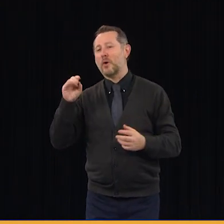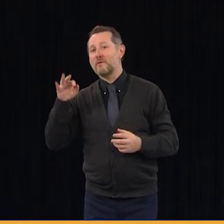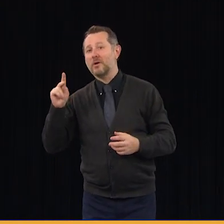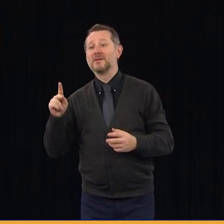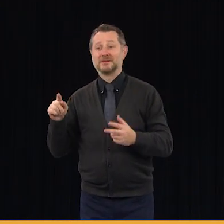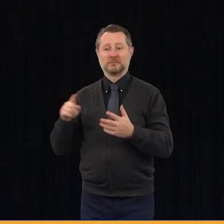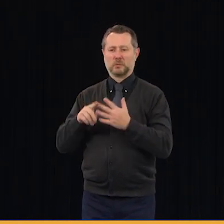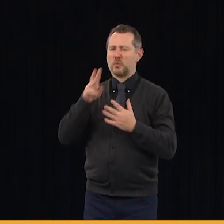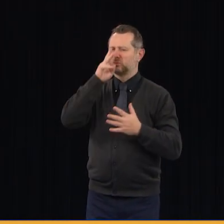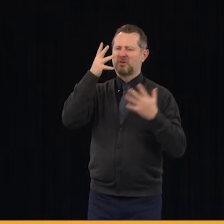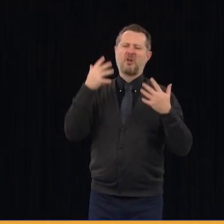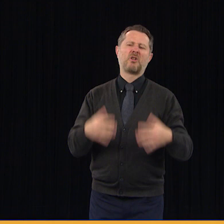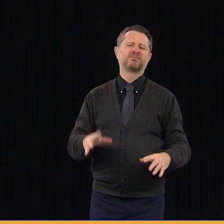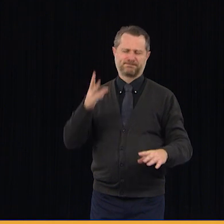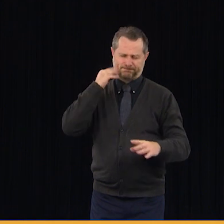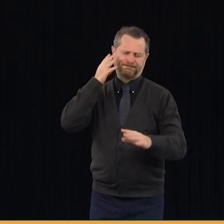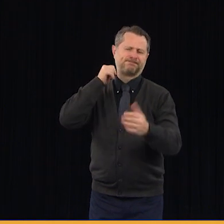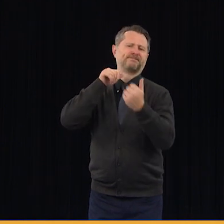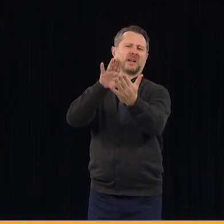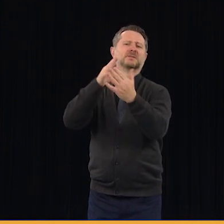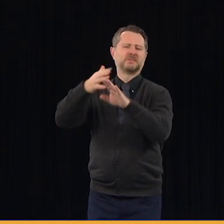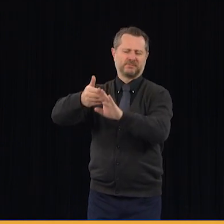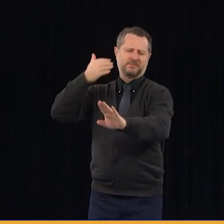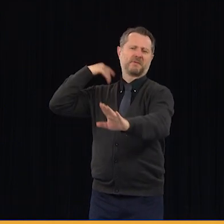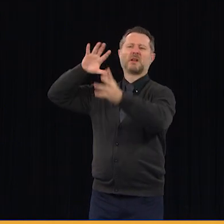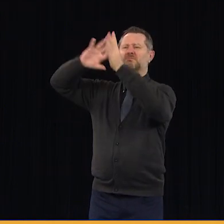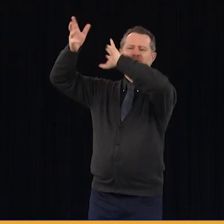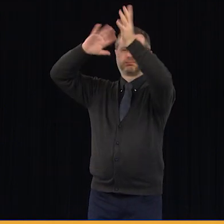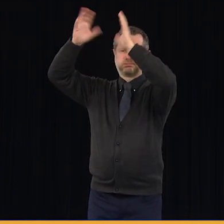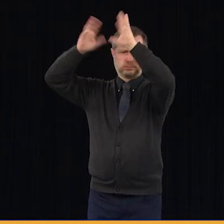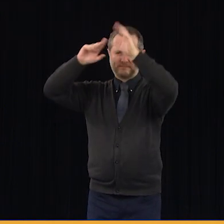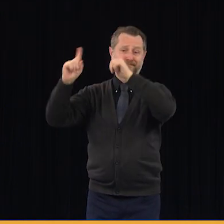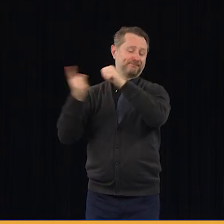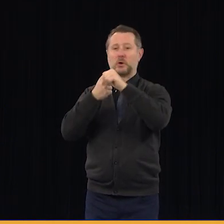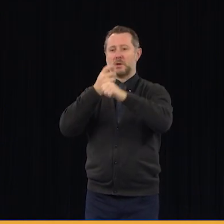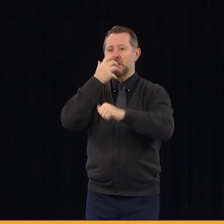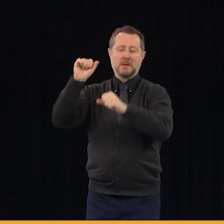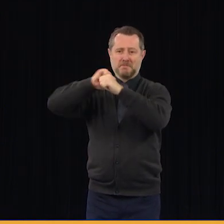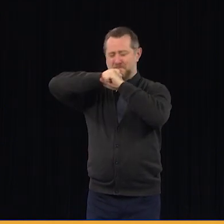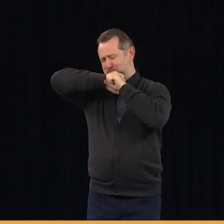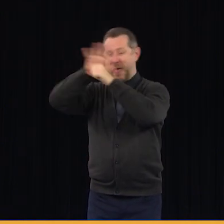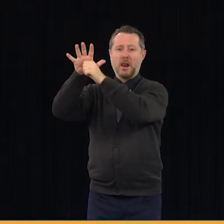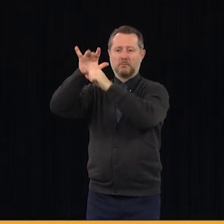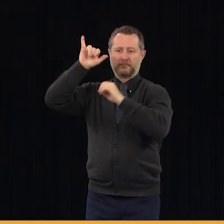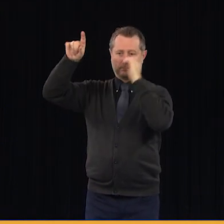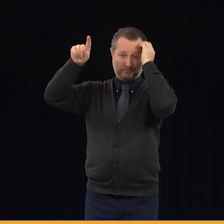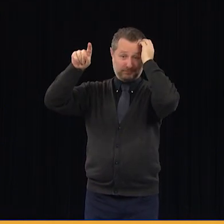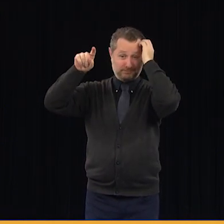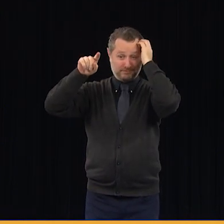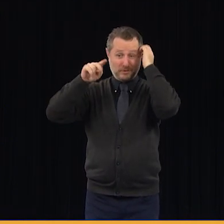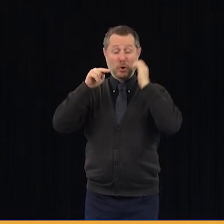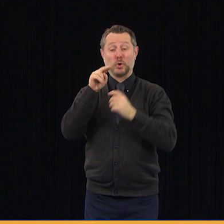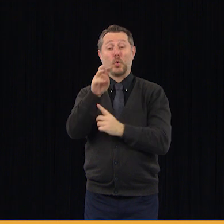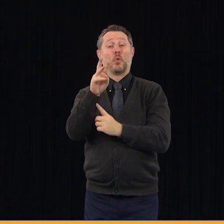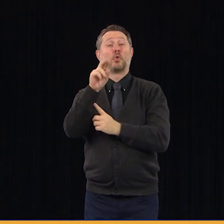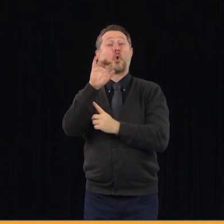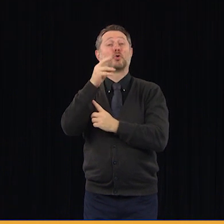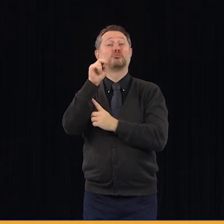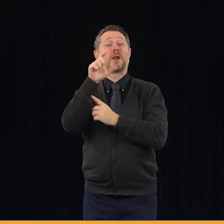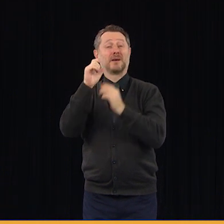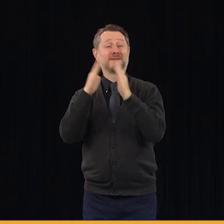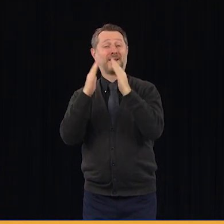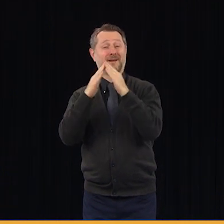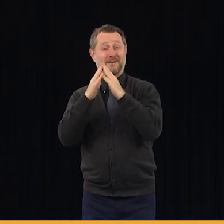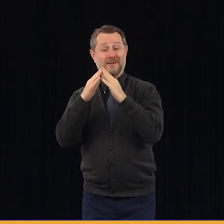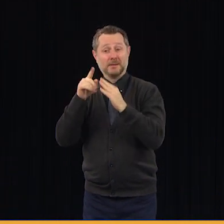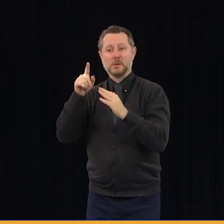already. One of the first hotspots in the nation was New Rochelle in Westchester. Now we're seeing